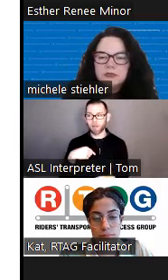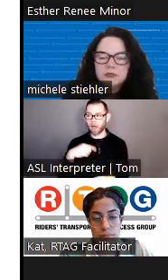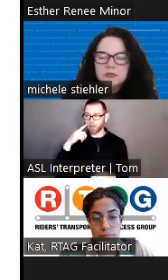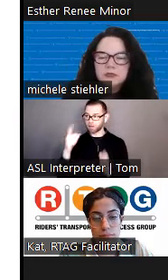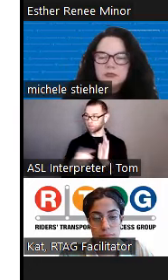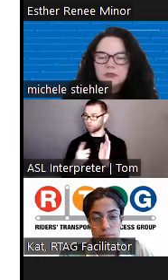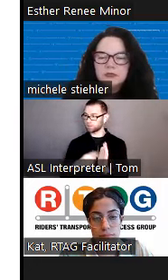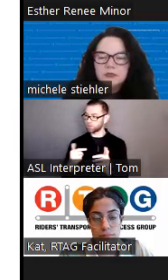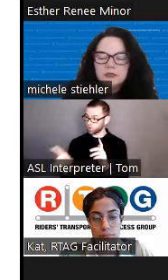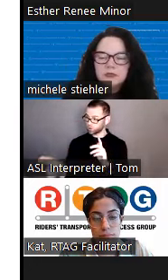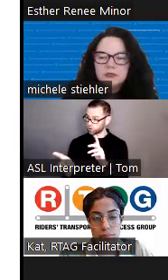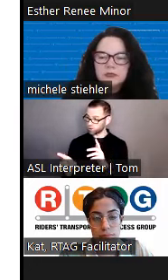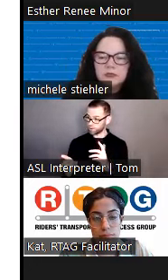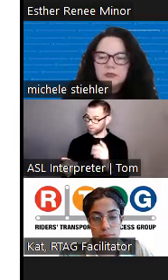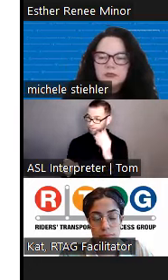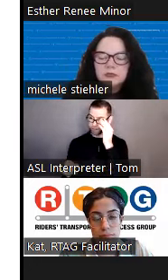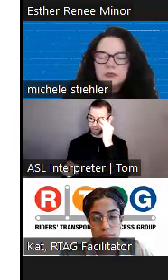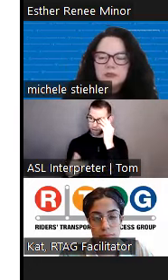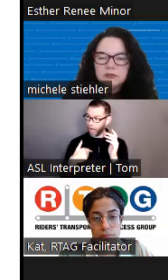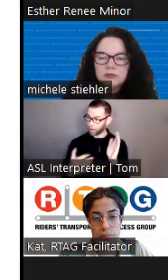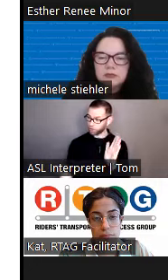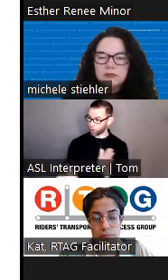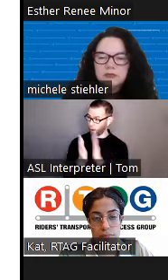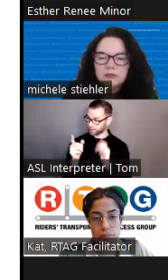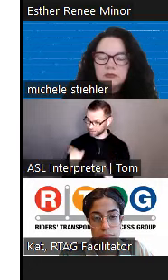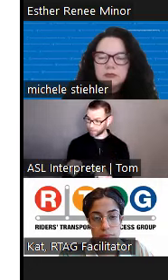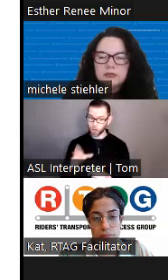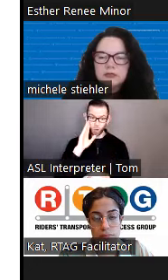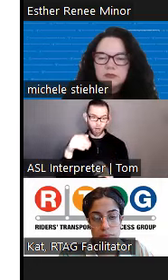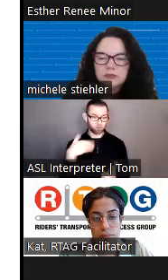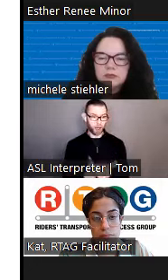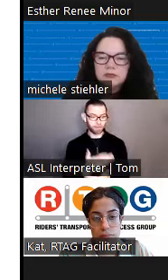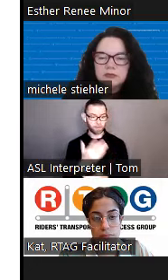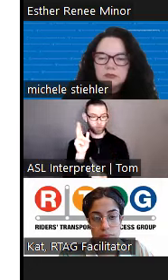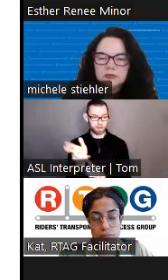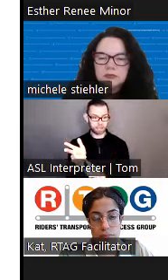up. I request it, they'll show up in 3 minutes. Sometimes it takes 15 minutes.